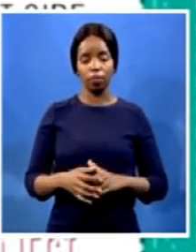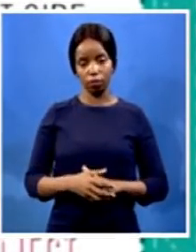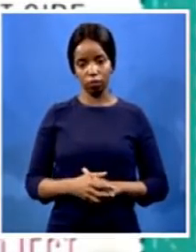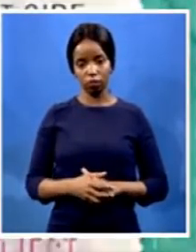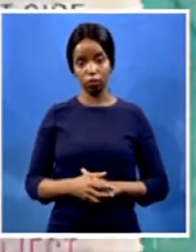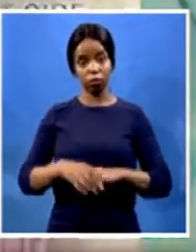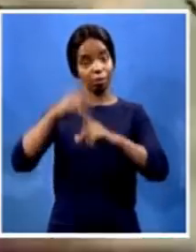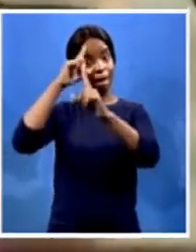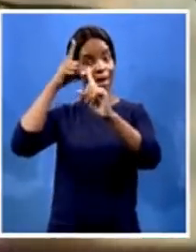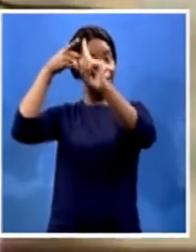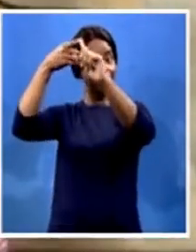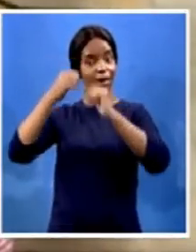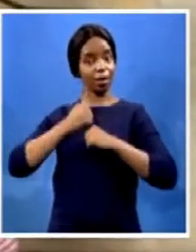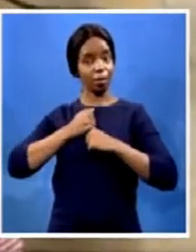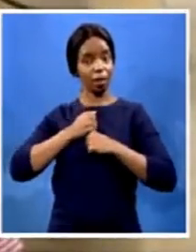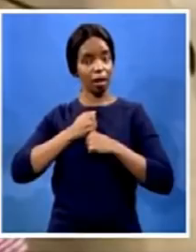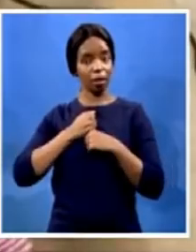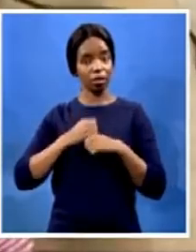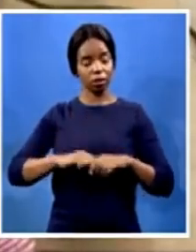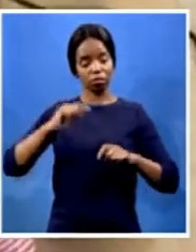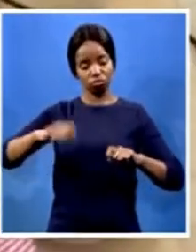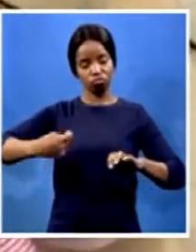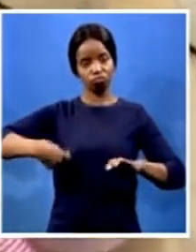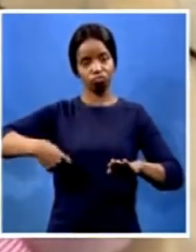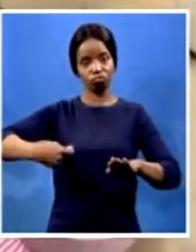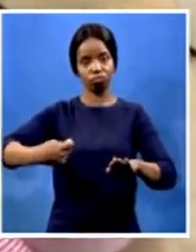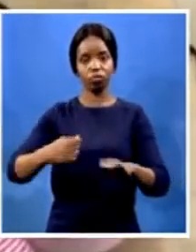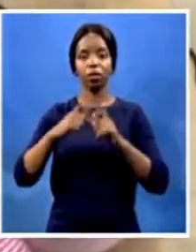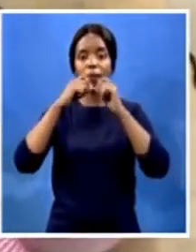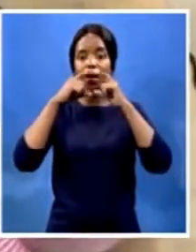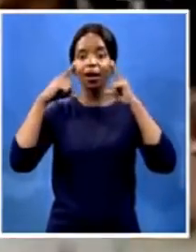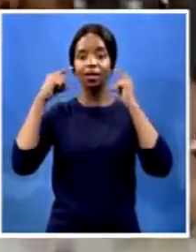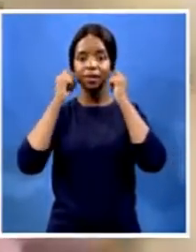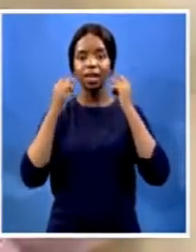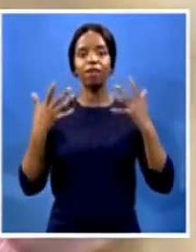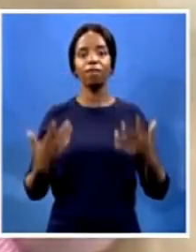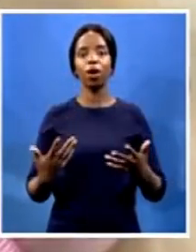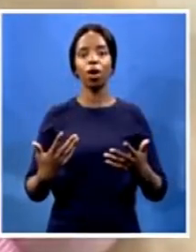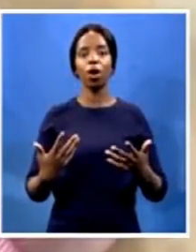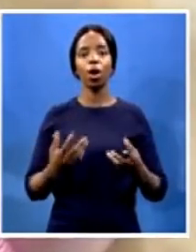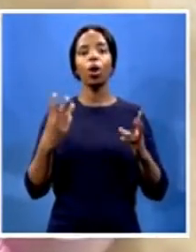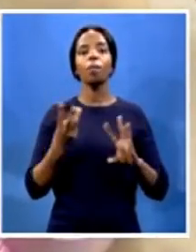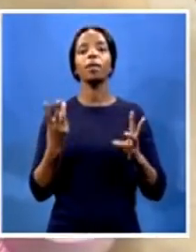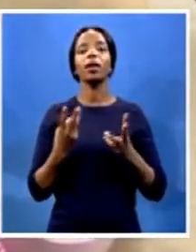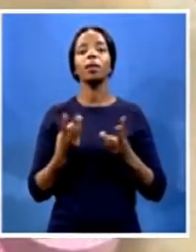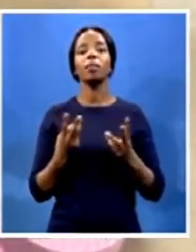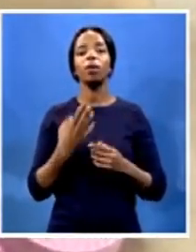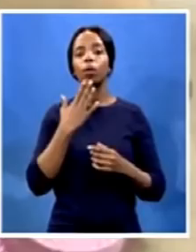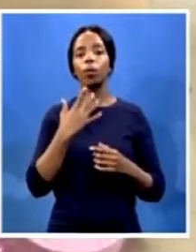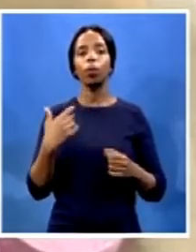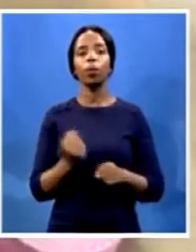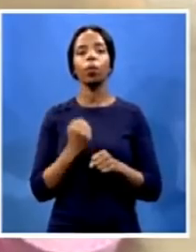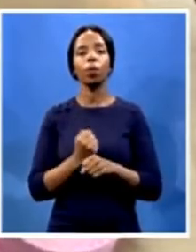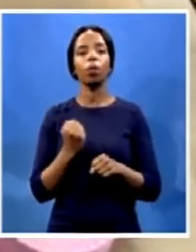it among the non-medical essential workers and the inhabitants of the informal settlements. We have begun distribution. We've distributed at